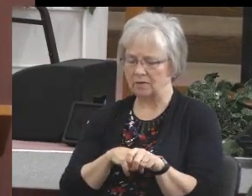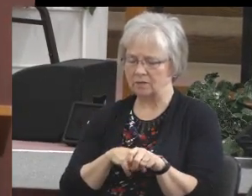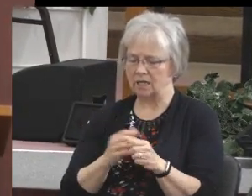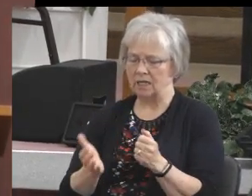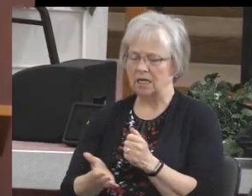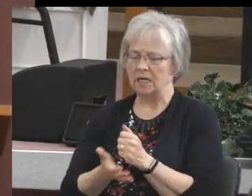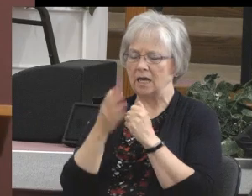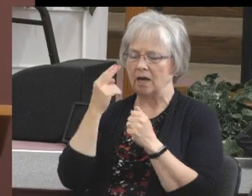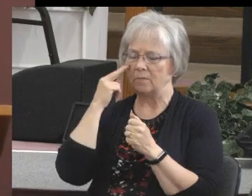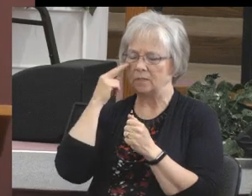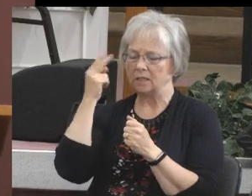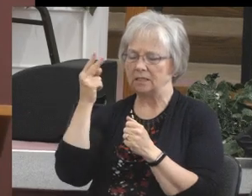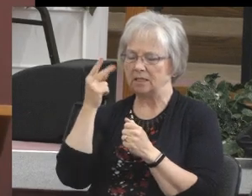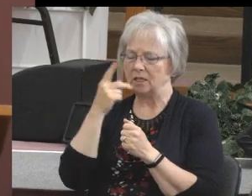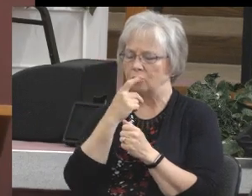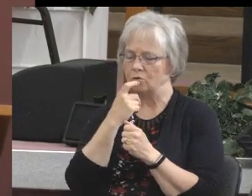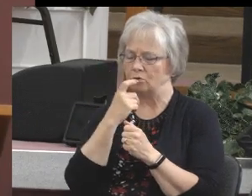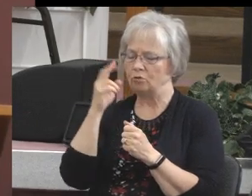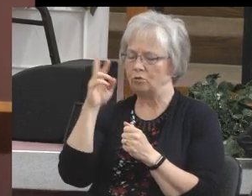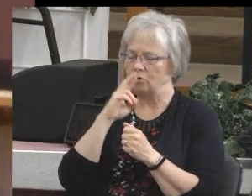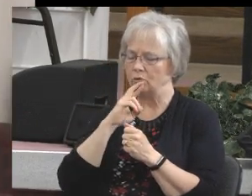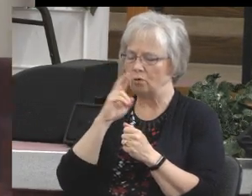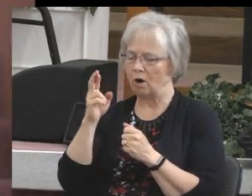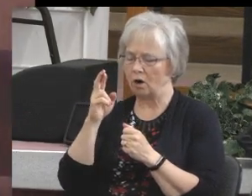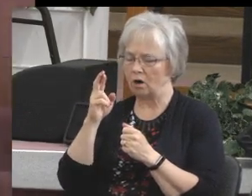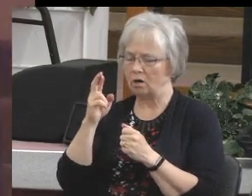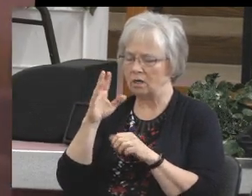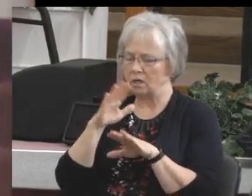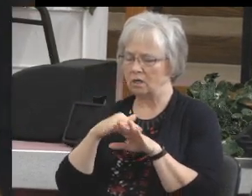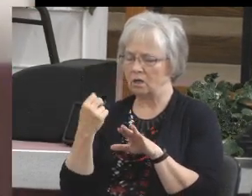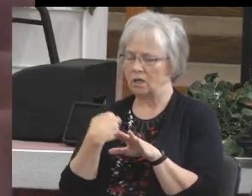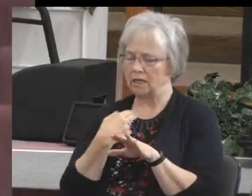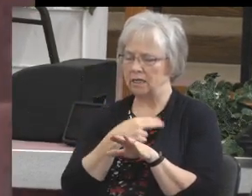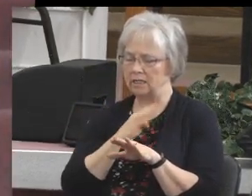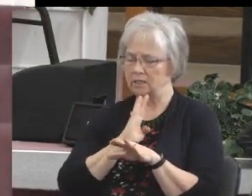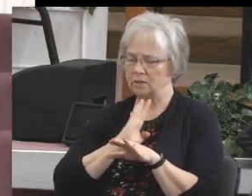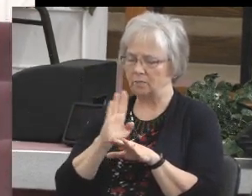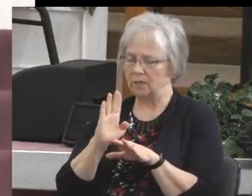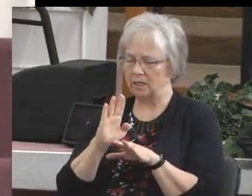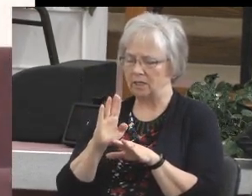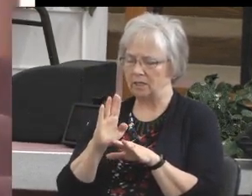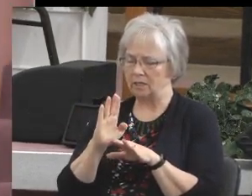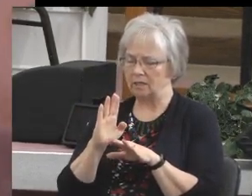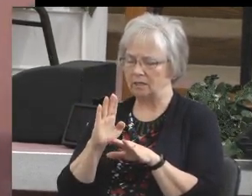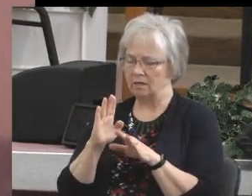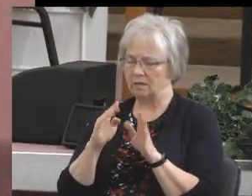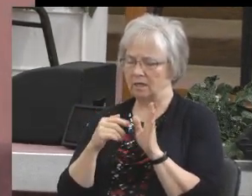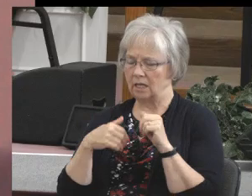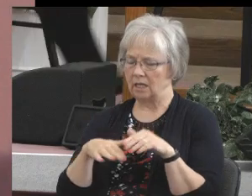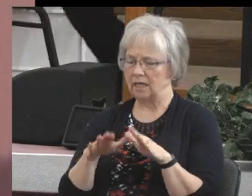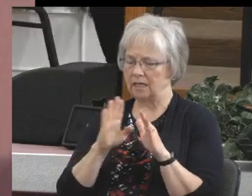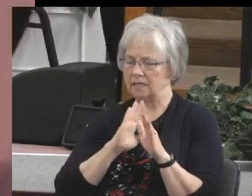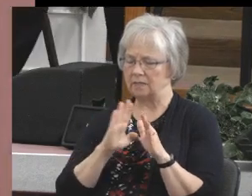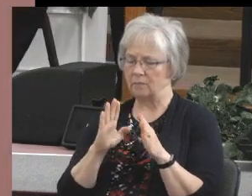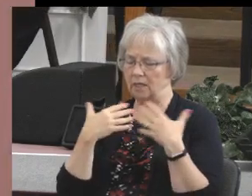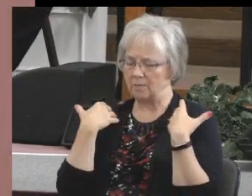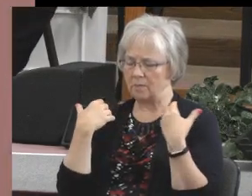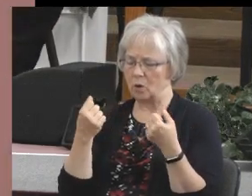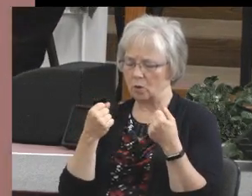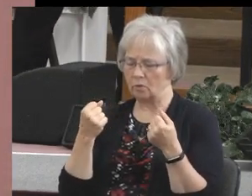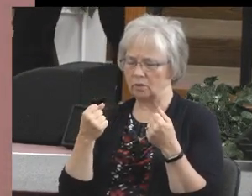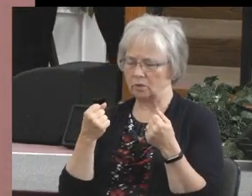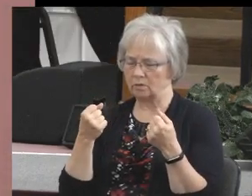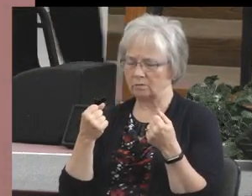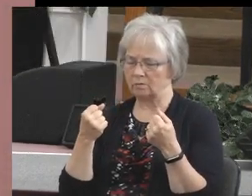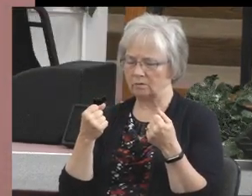called us to be. Help us to see who we have identified ourselves to be. And then let us be bold with that identity. Let